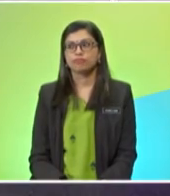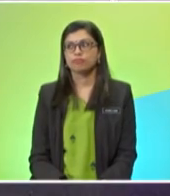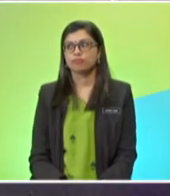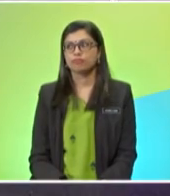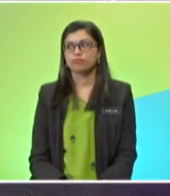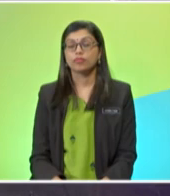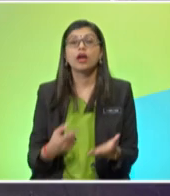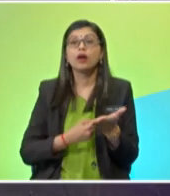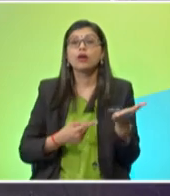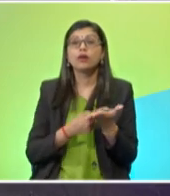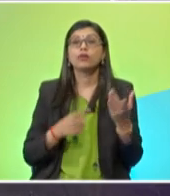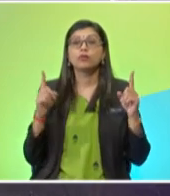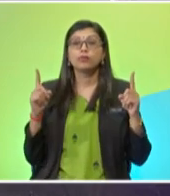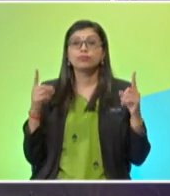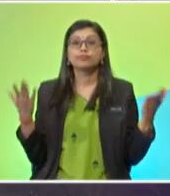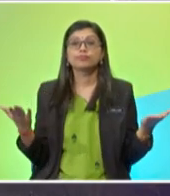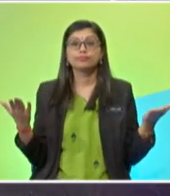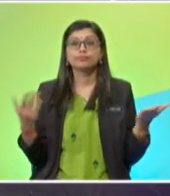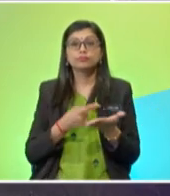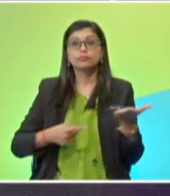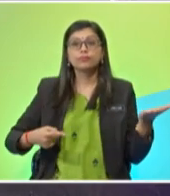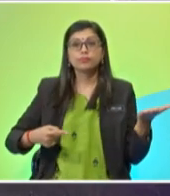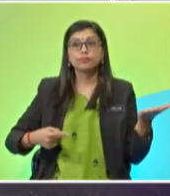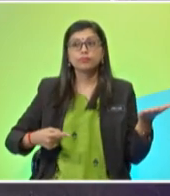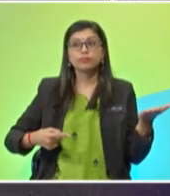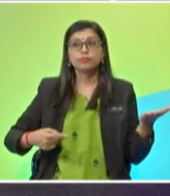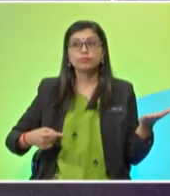is this, Hanif? Okay.